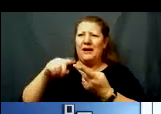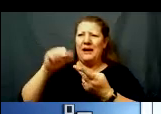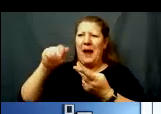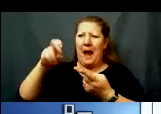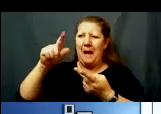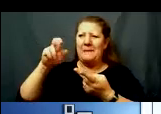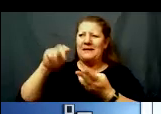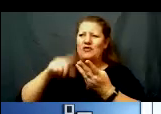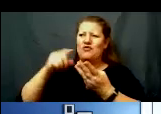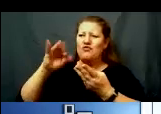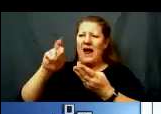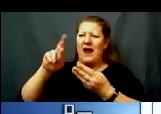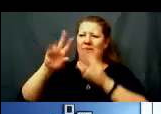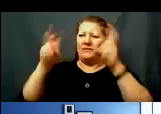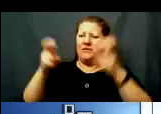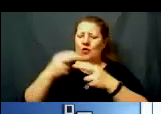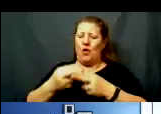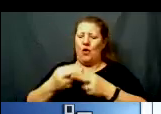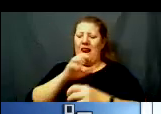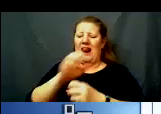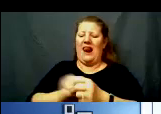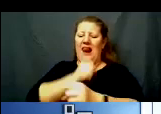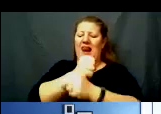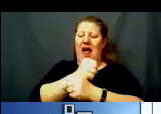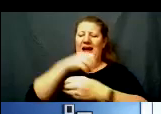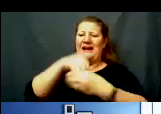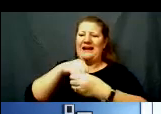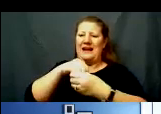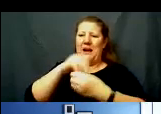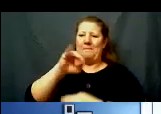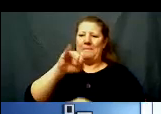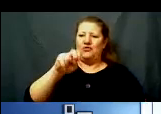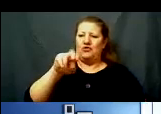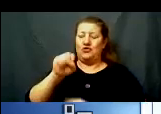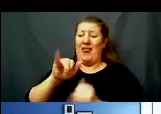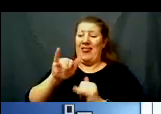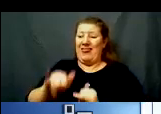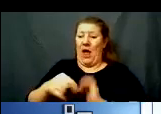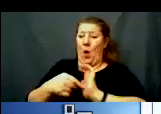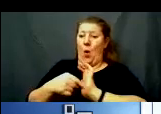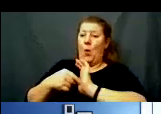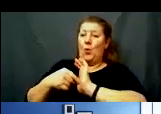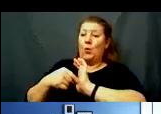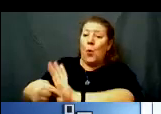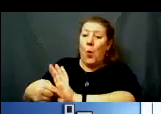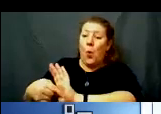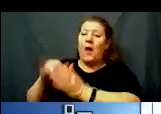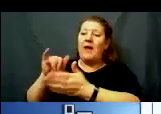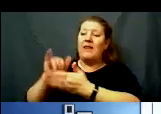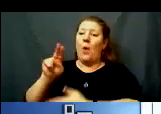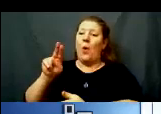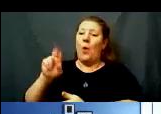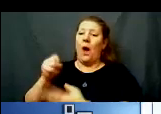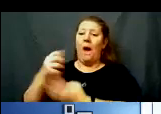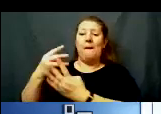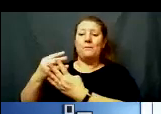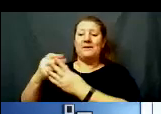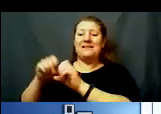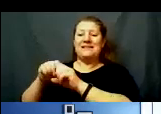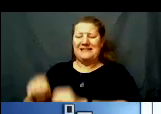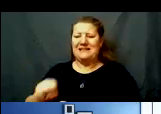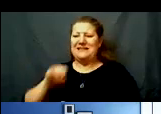called Locked Into Emissions, that demonstrates statistically, empirically, that the US prison system is a